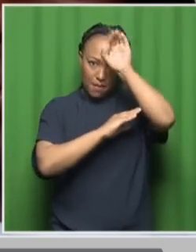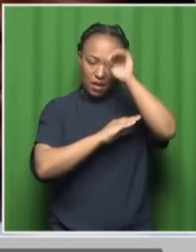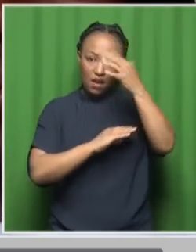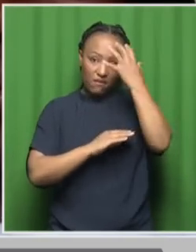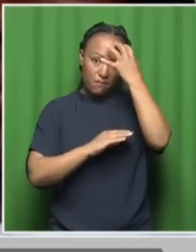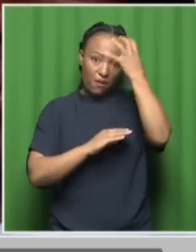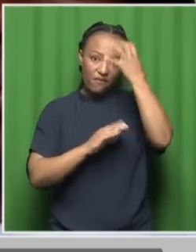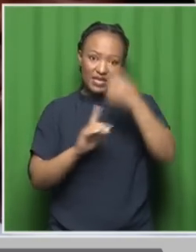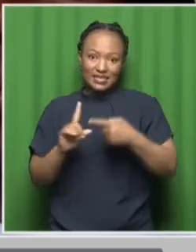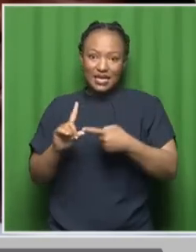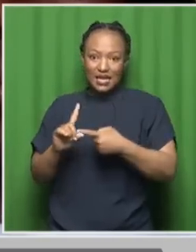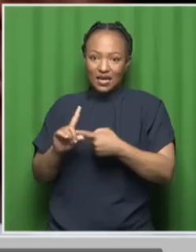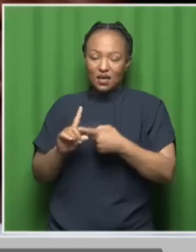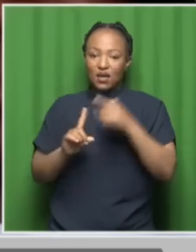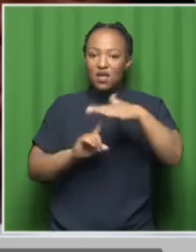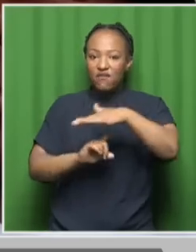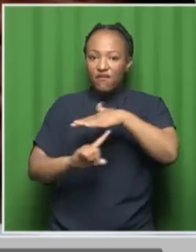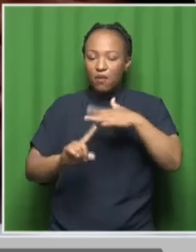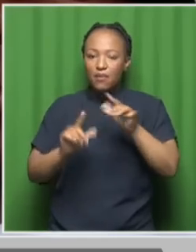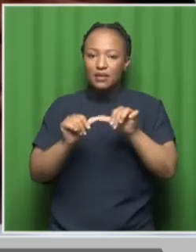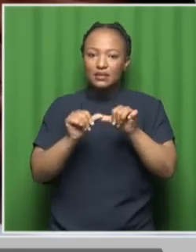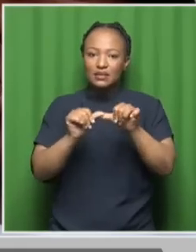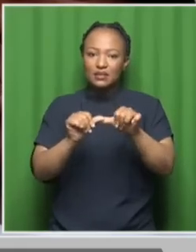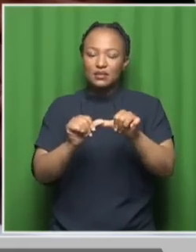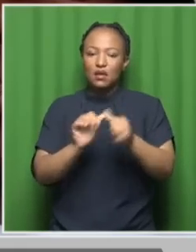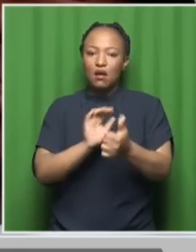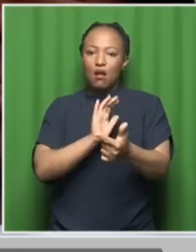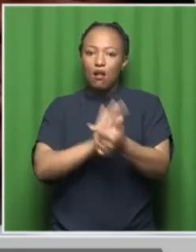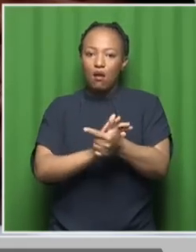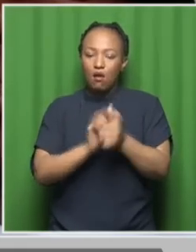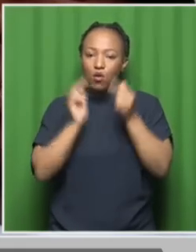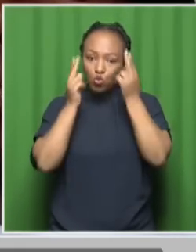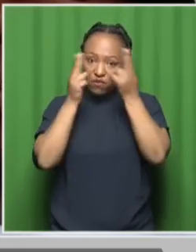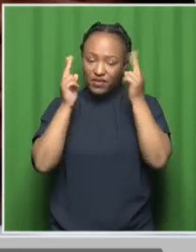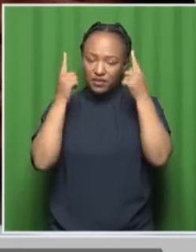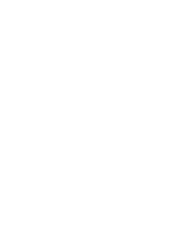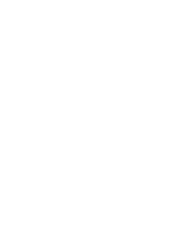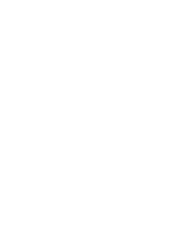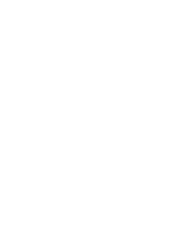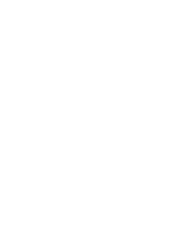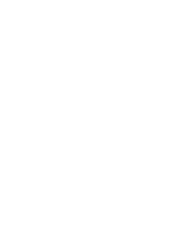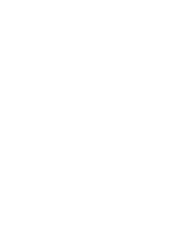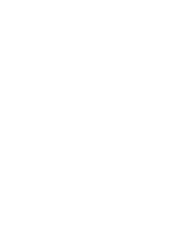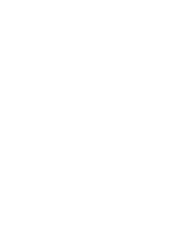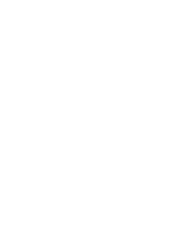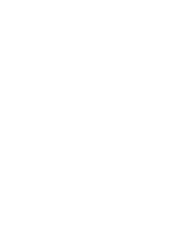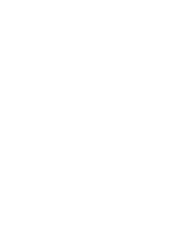Professor of Environmental and Sustainability Law at the University of the Witwatersrand.